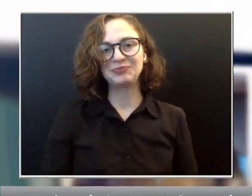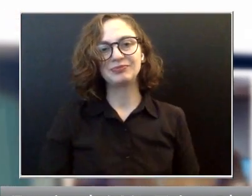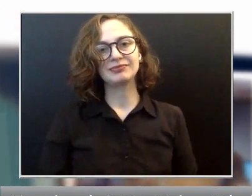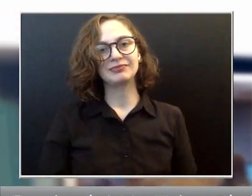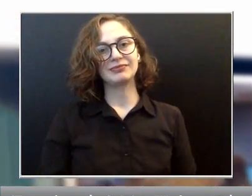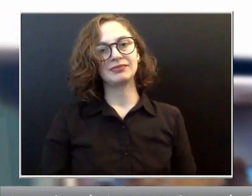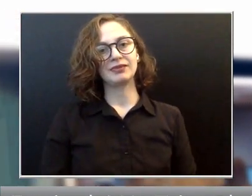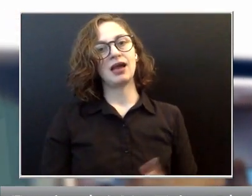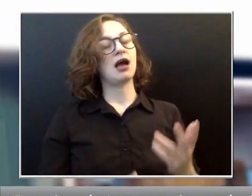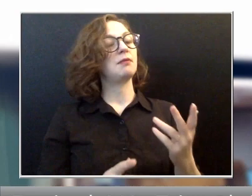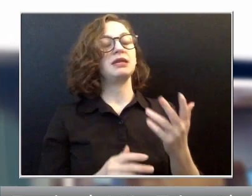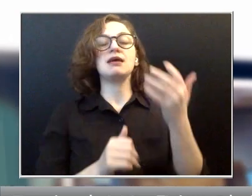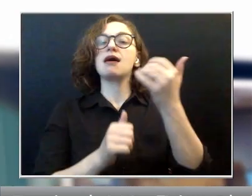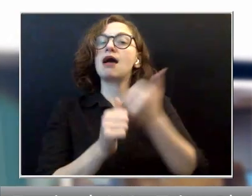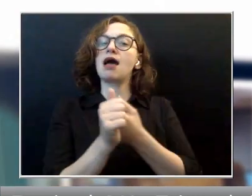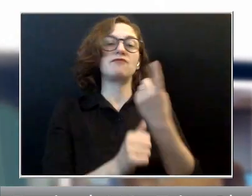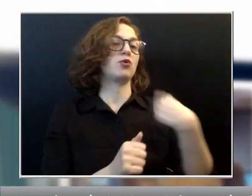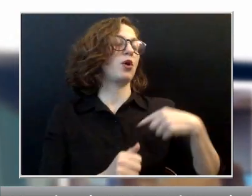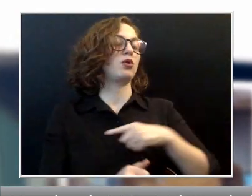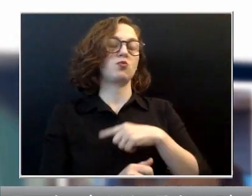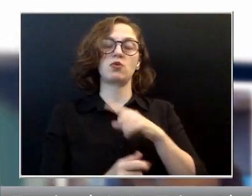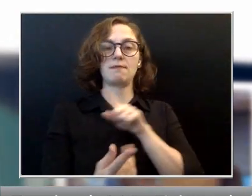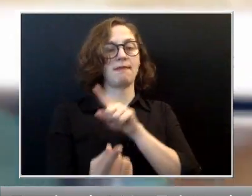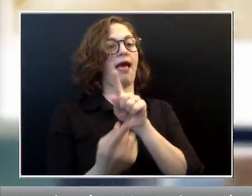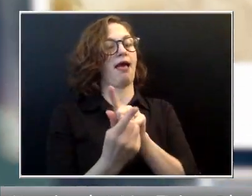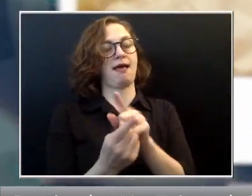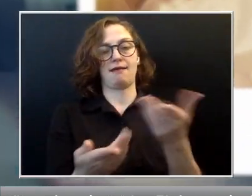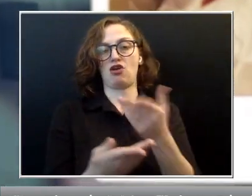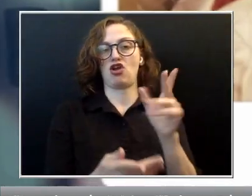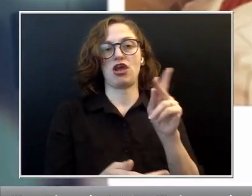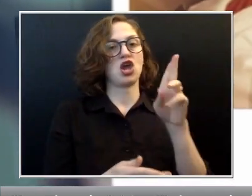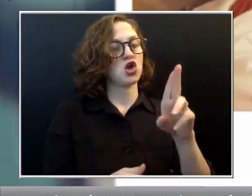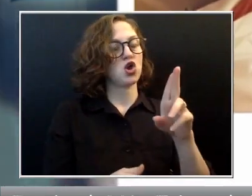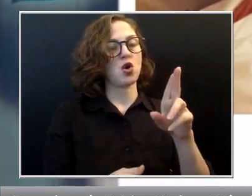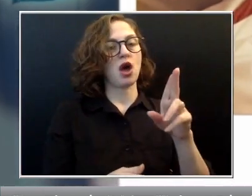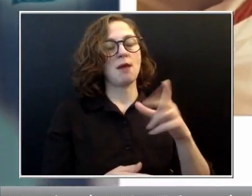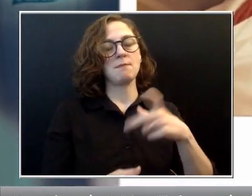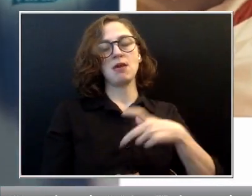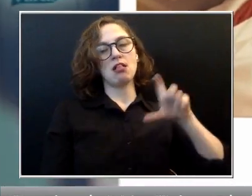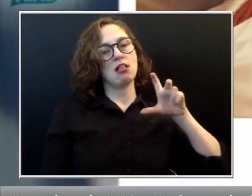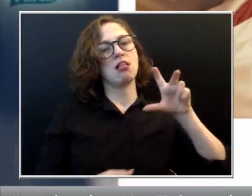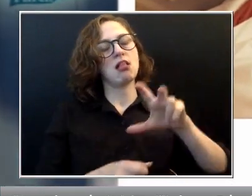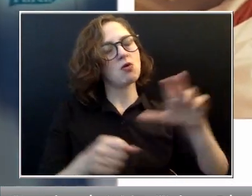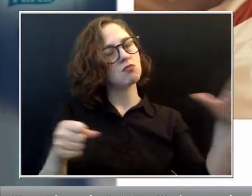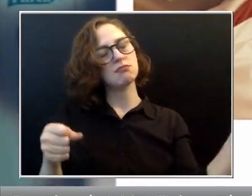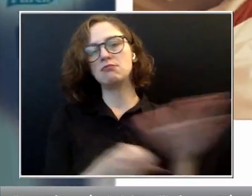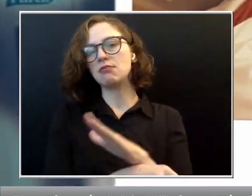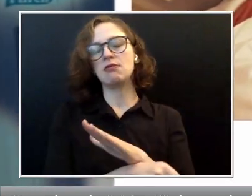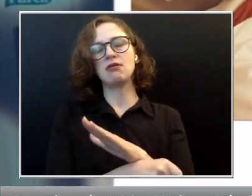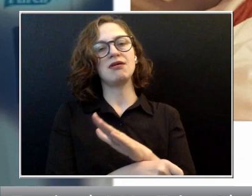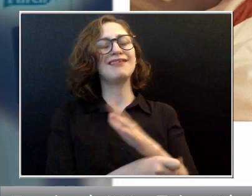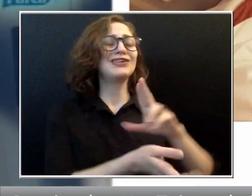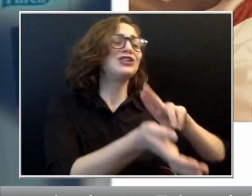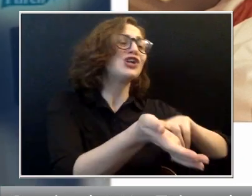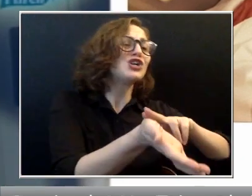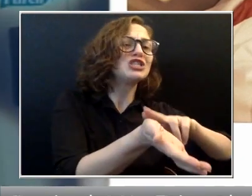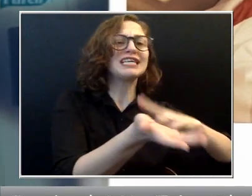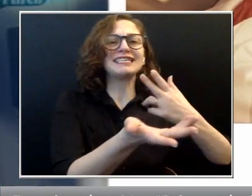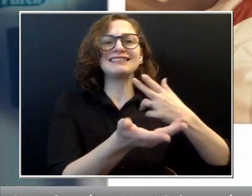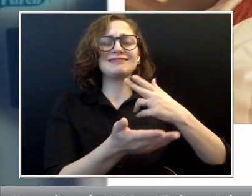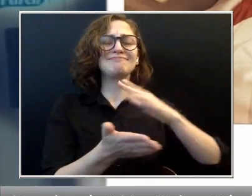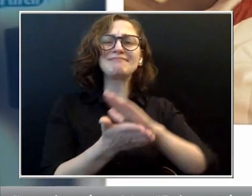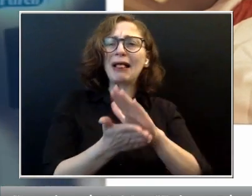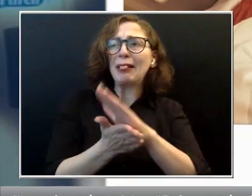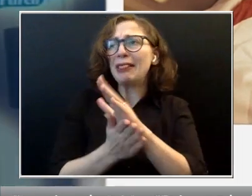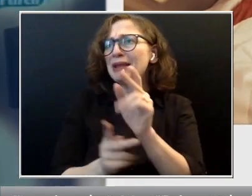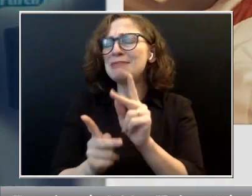put 150% into their job, whether it was the nurses, the people that came in and cleaned our rooms. I mean, everybody was